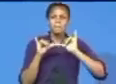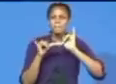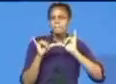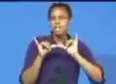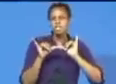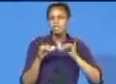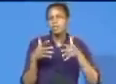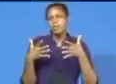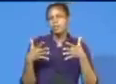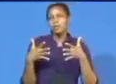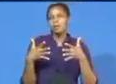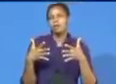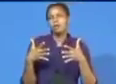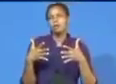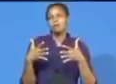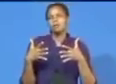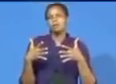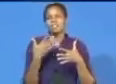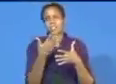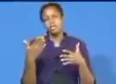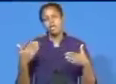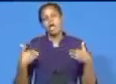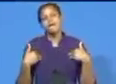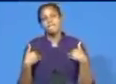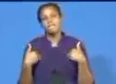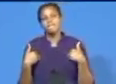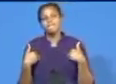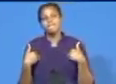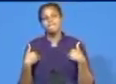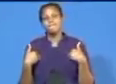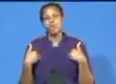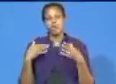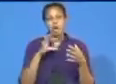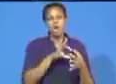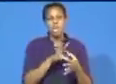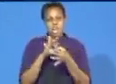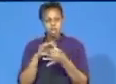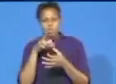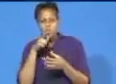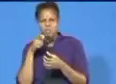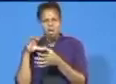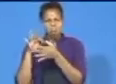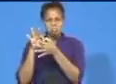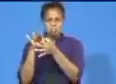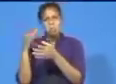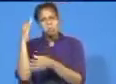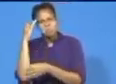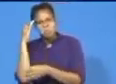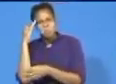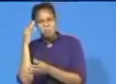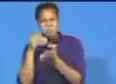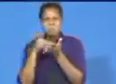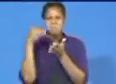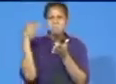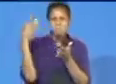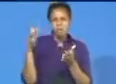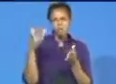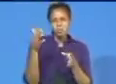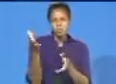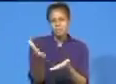size of your assets, your connections, the wealth you have